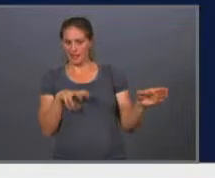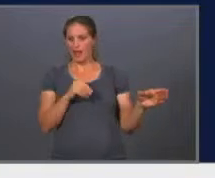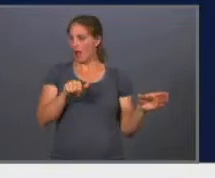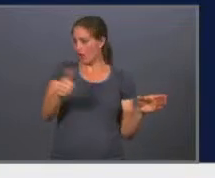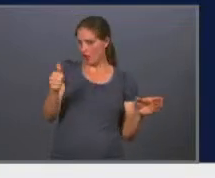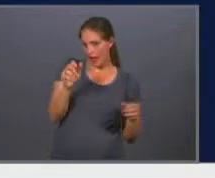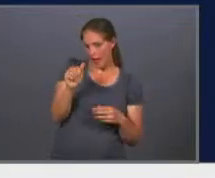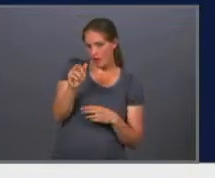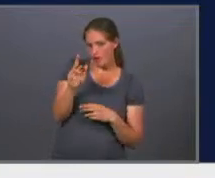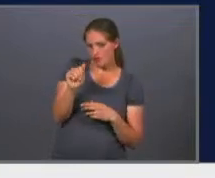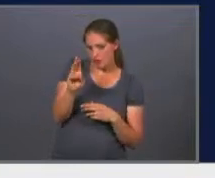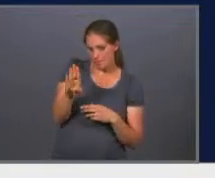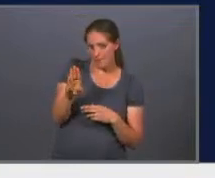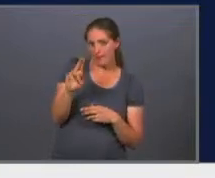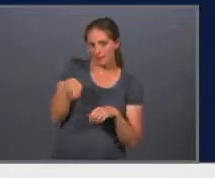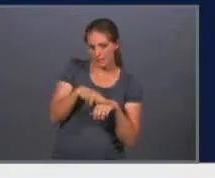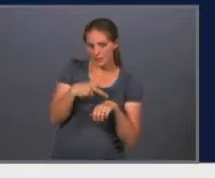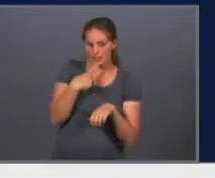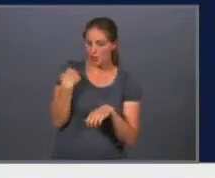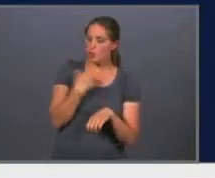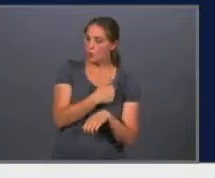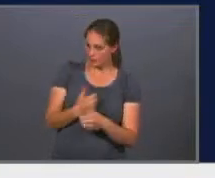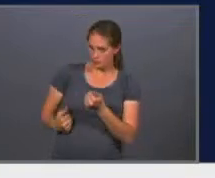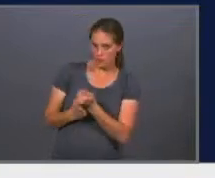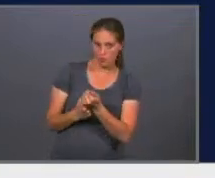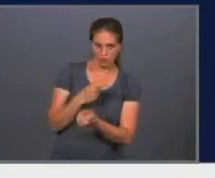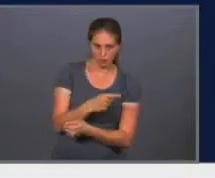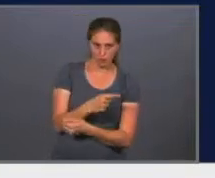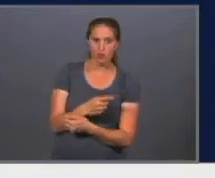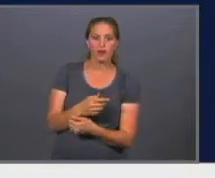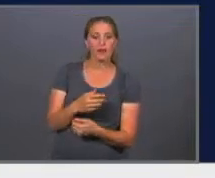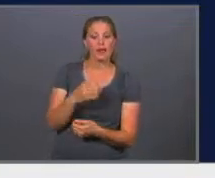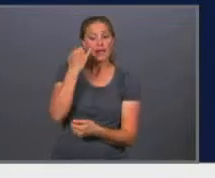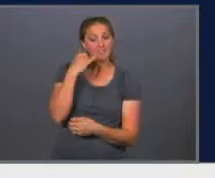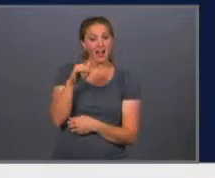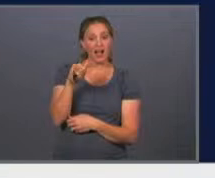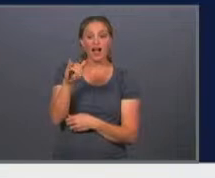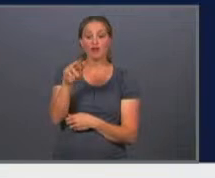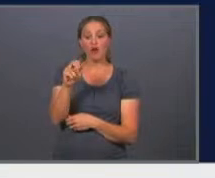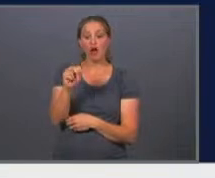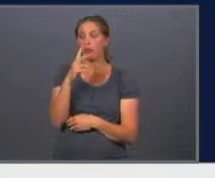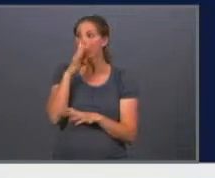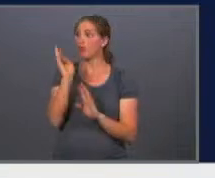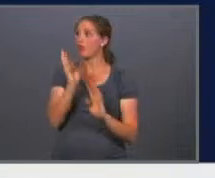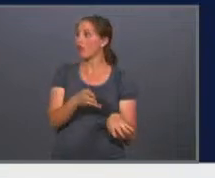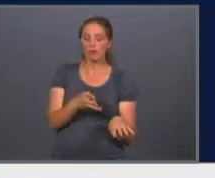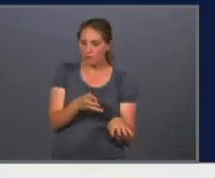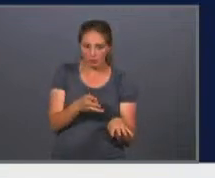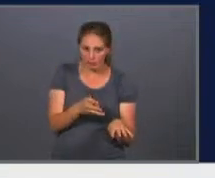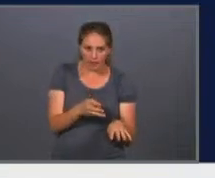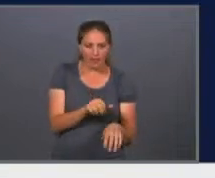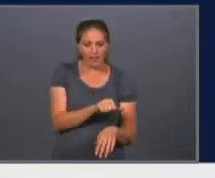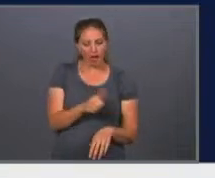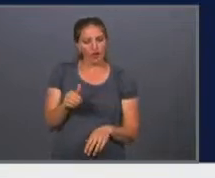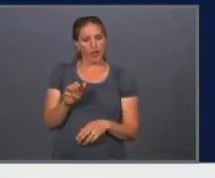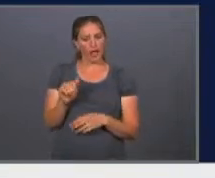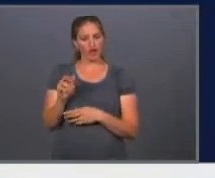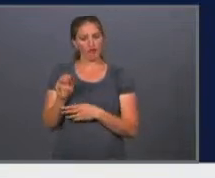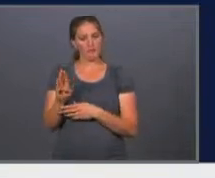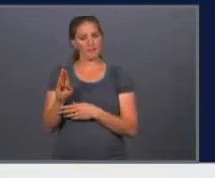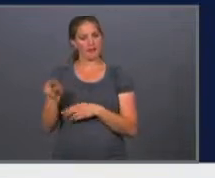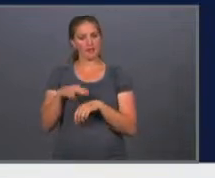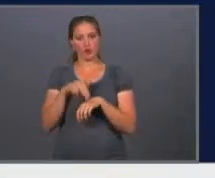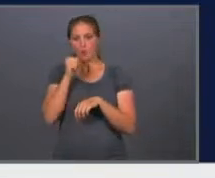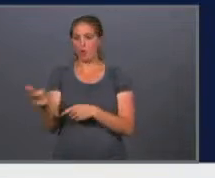we had their back against Iran. And if we are weak on Iran, then those Arab nations won't come and build a better relationship